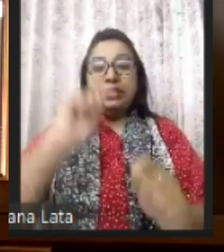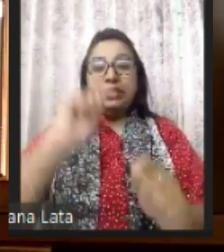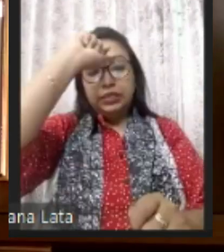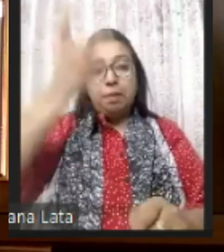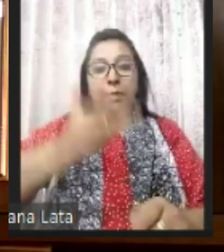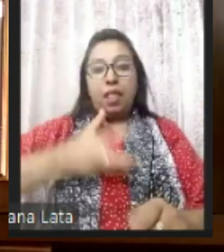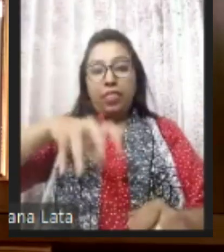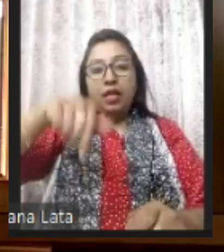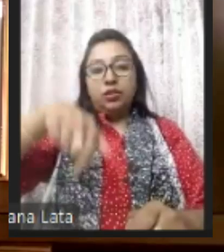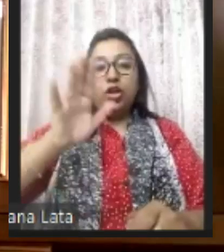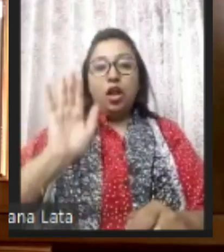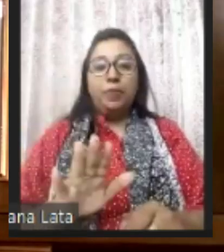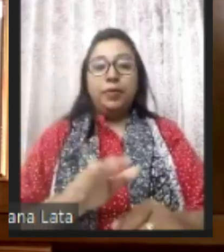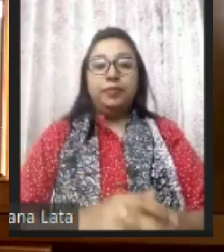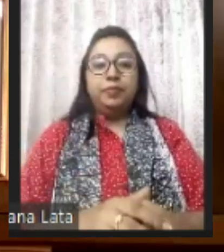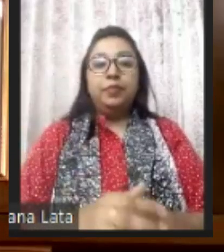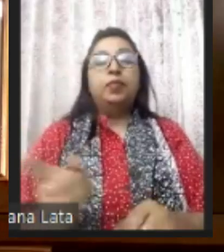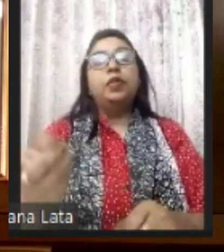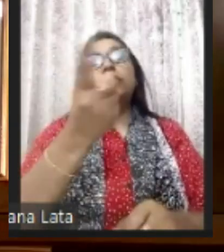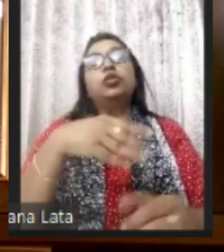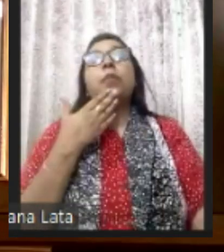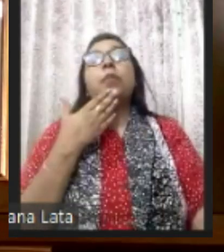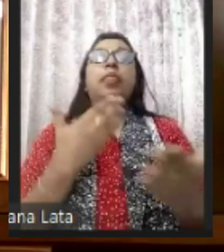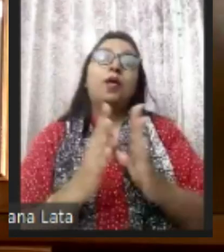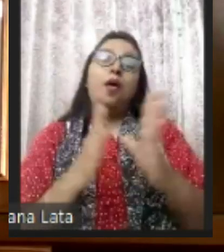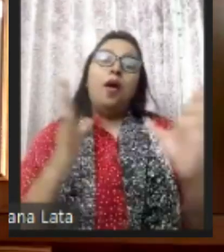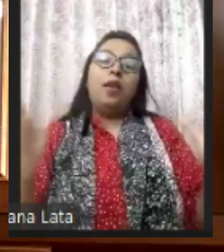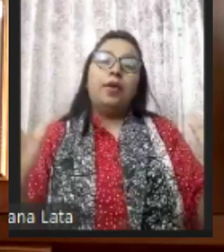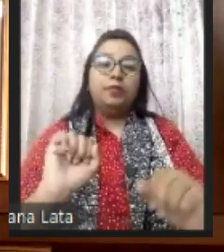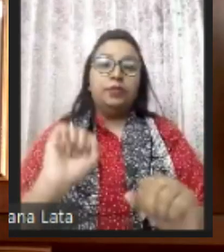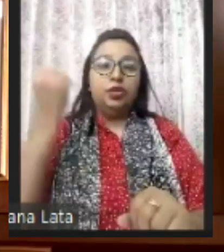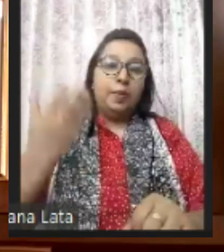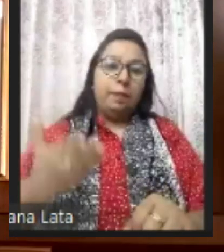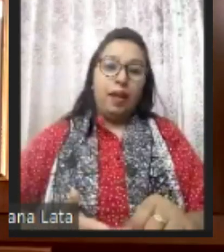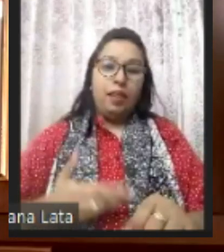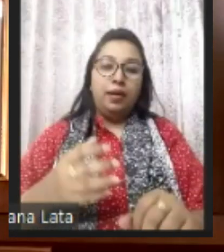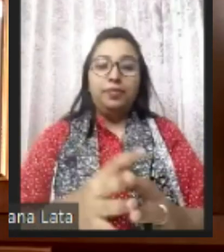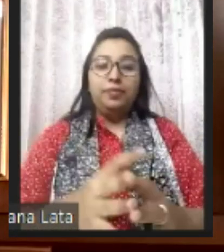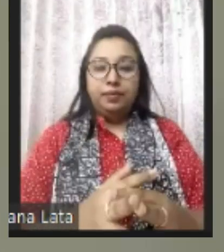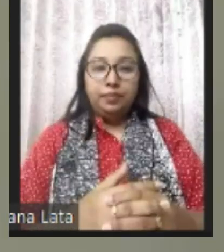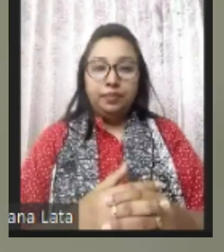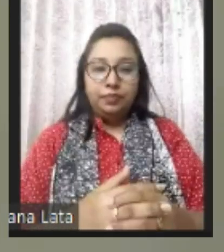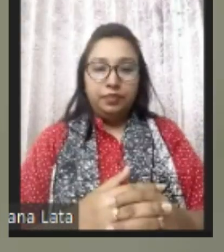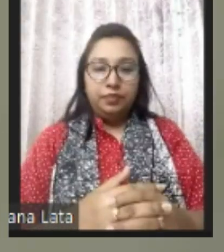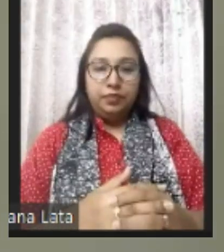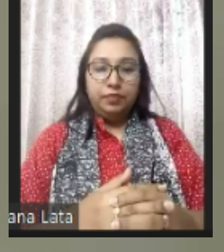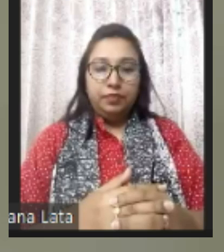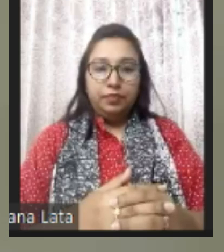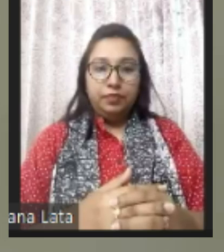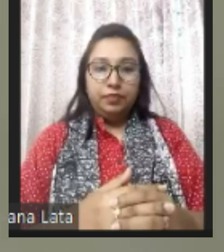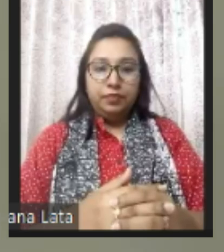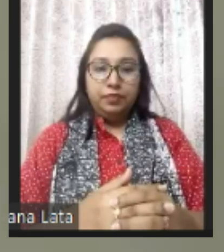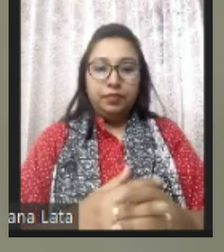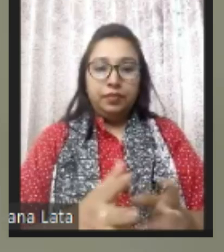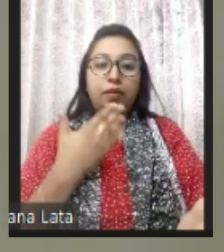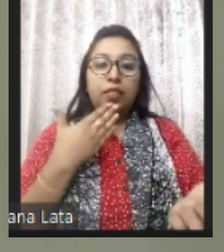like to conclude and thank you all. Joy Bangla. Thank you very much, Mr. Alam, with your